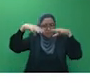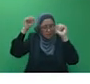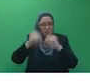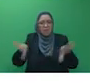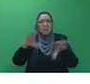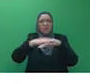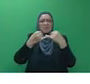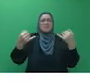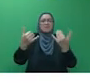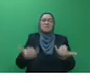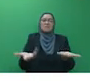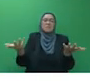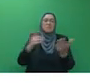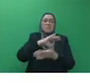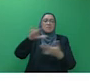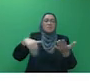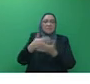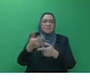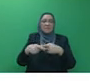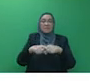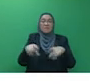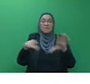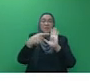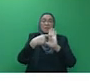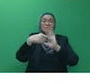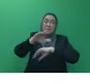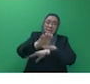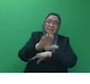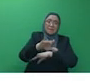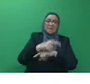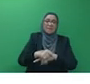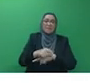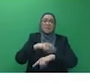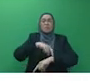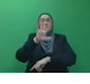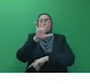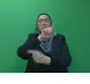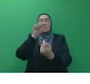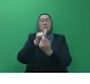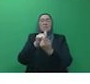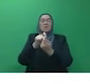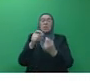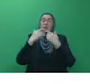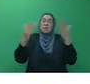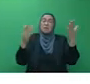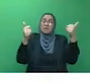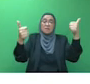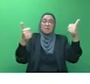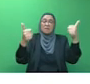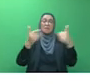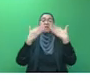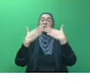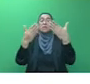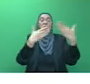do some jokes do our performance people are happy a bit okay five o'clock guys thank you so much done so go home so maybe